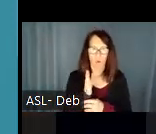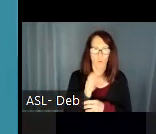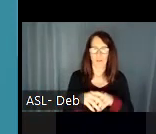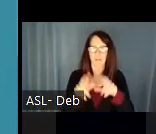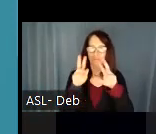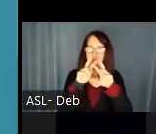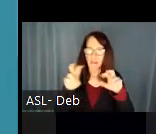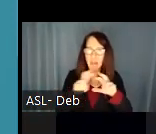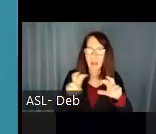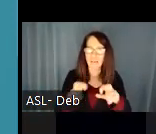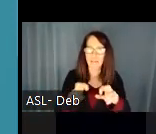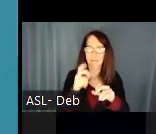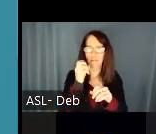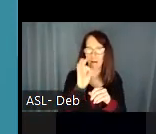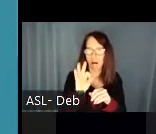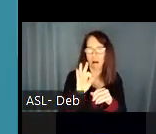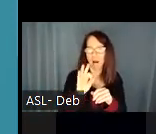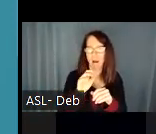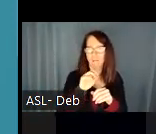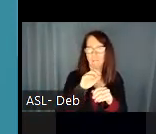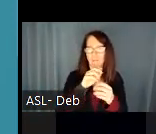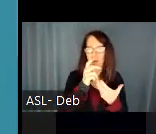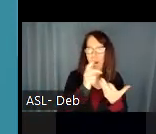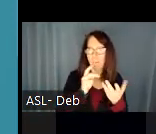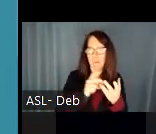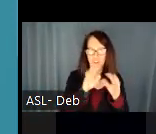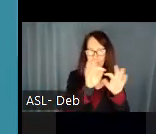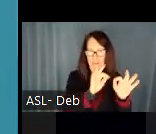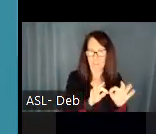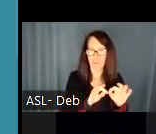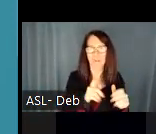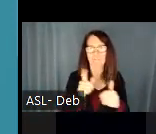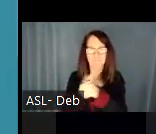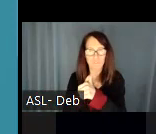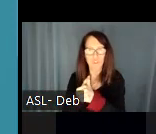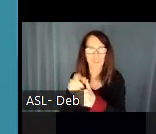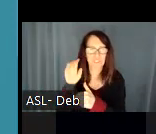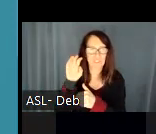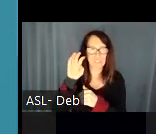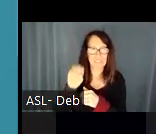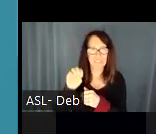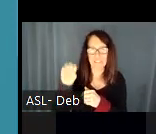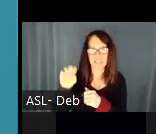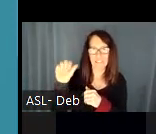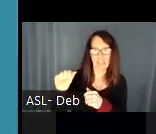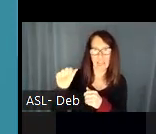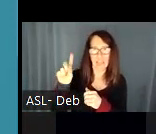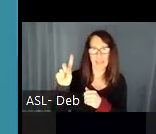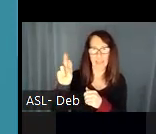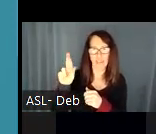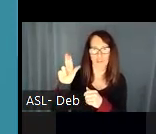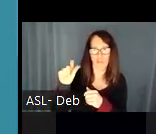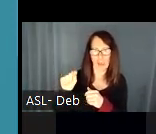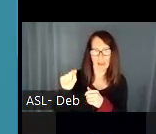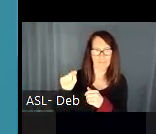definition, I want to spend a few moments on the EEA draft EJ strategy and the manner